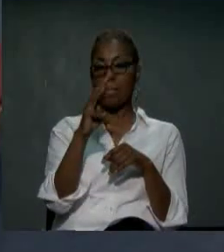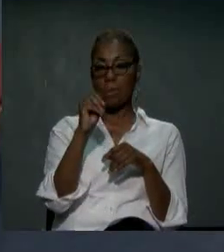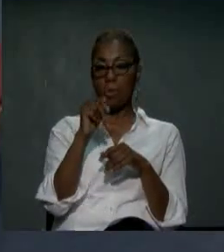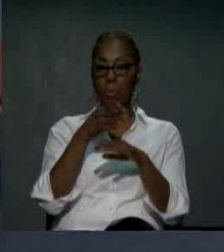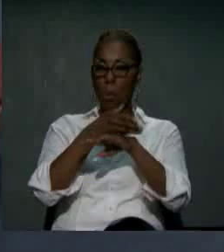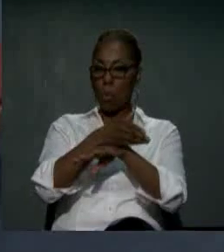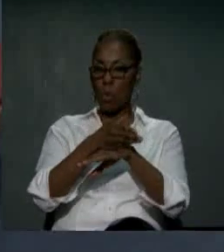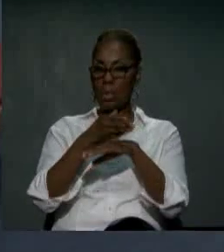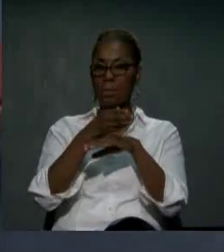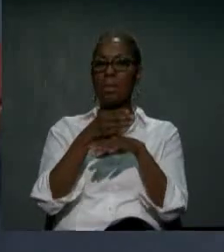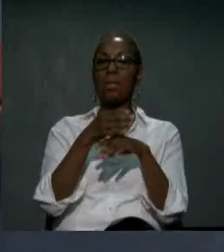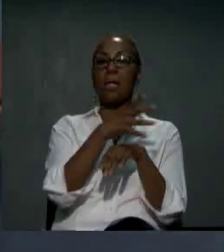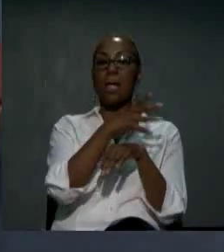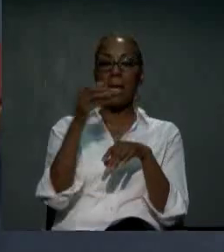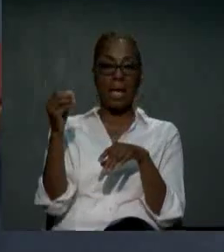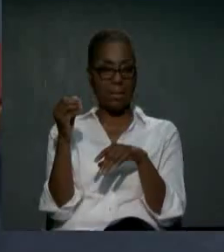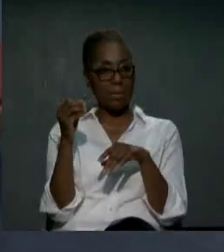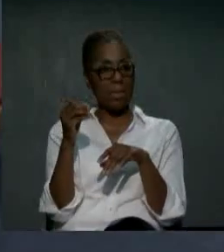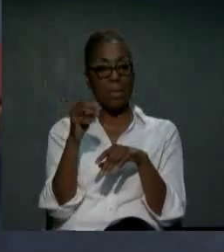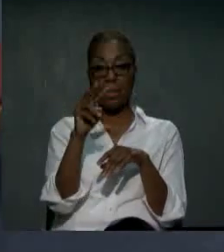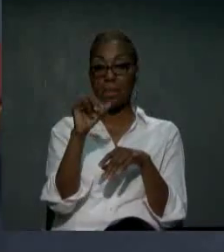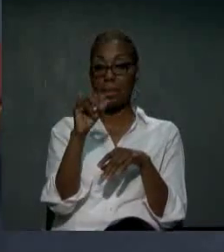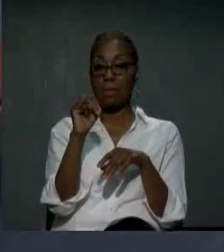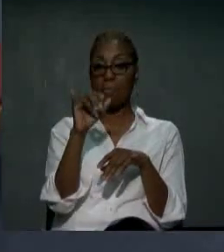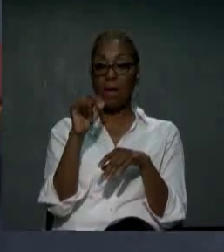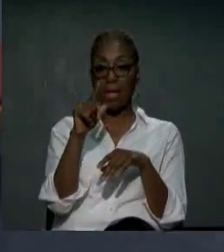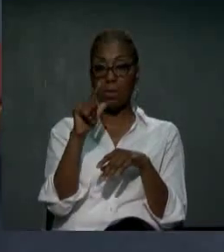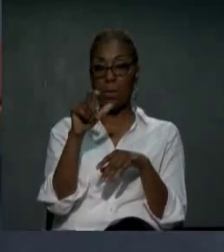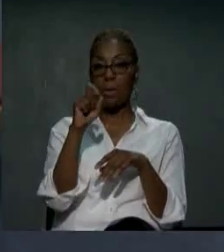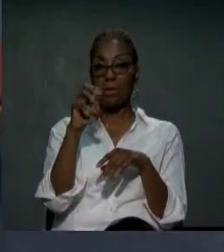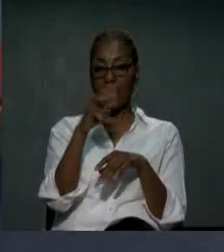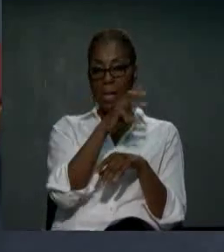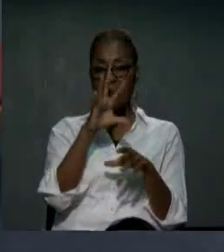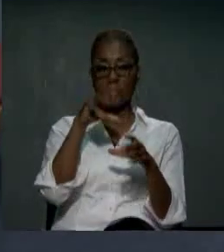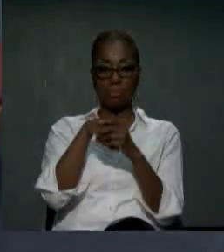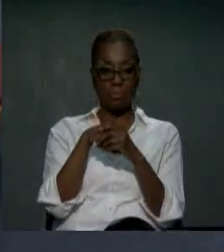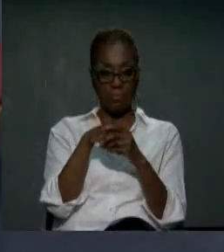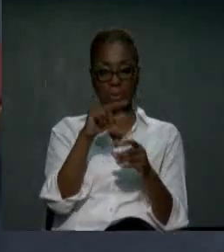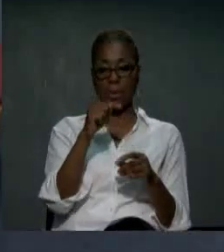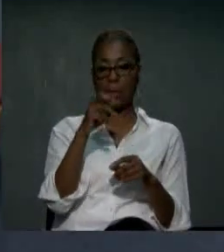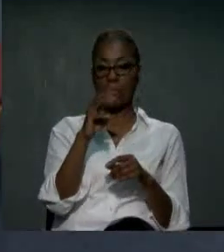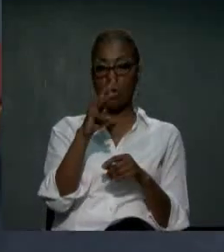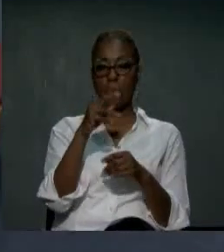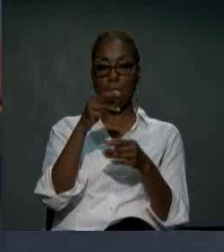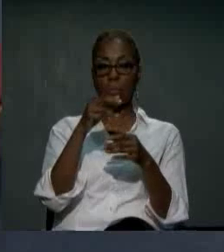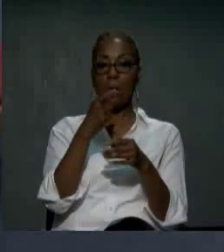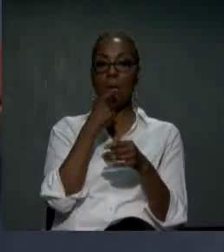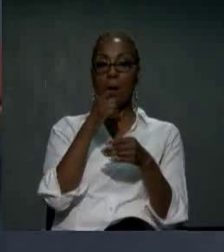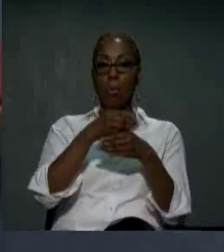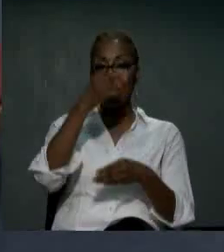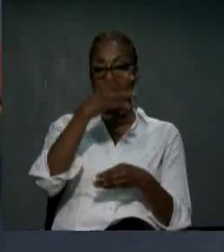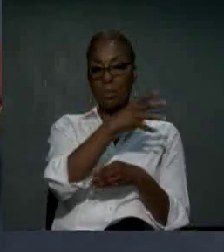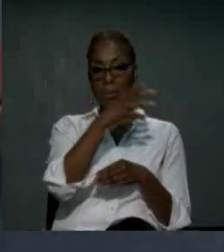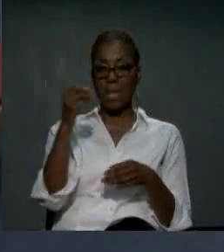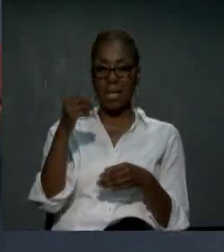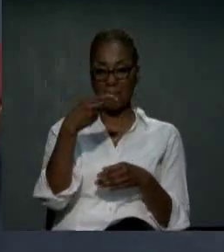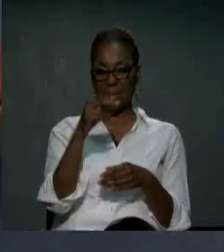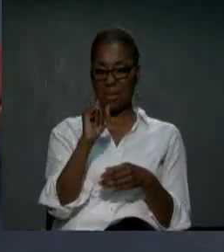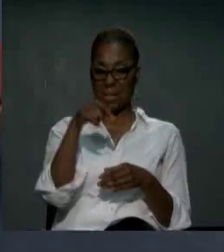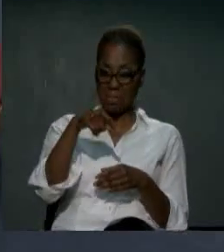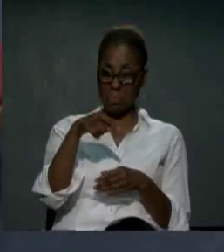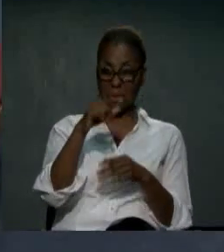frame, structure clad in vinyl siding, and contain vinyl clad thermal glazed windows and a hip